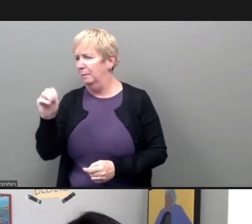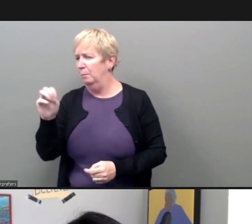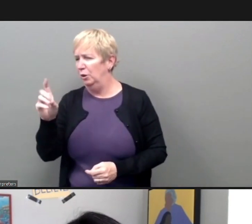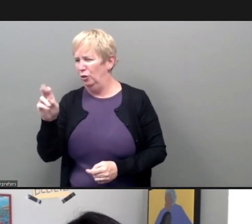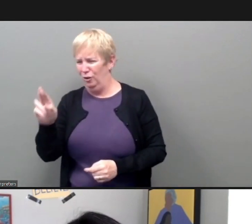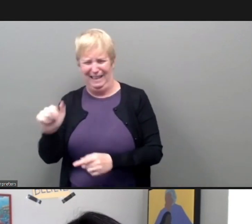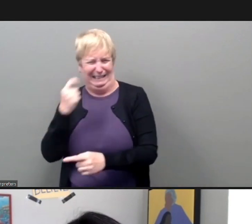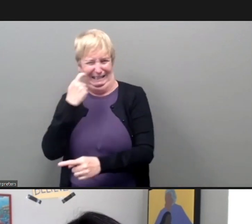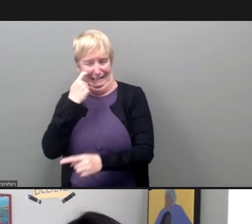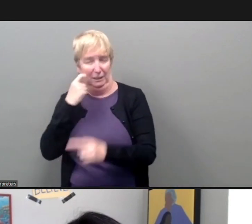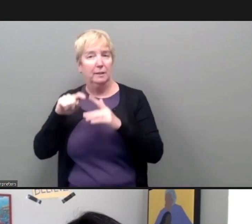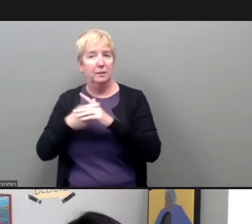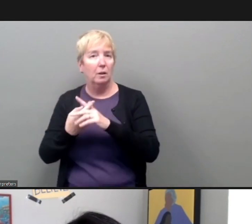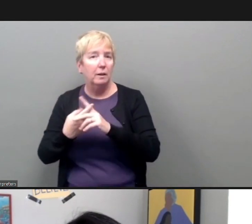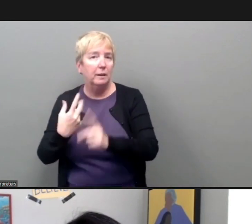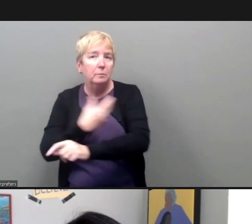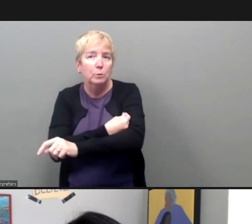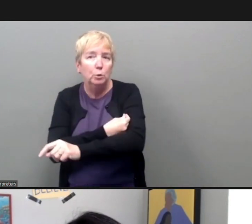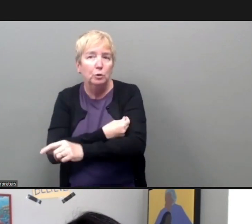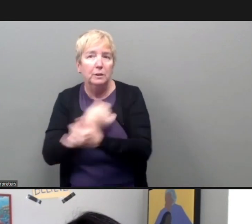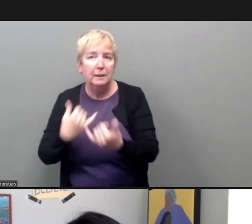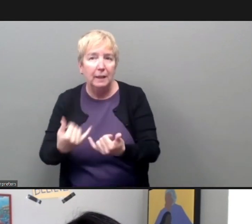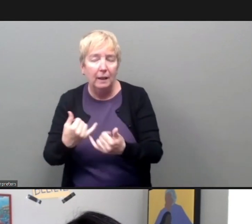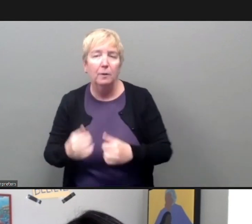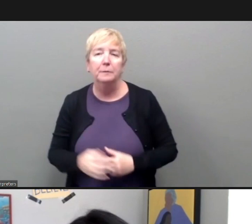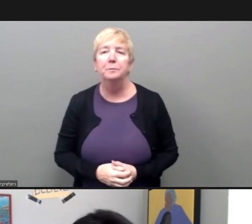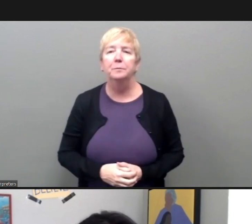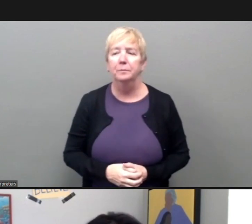an uptick. We have